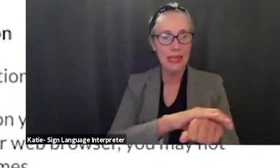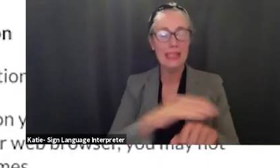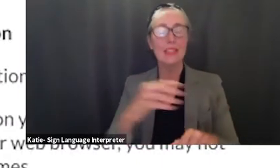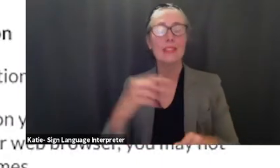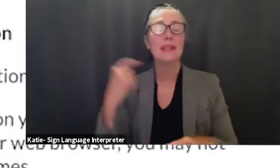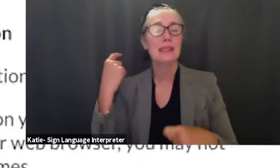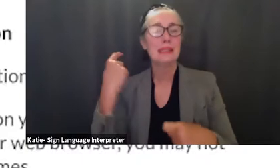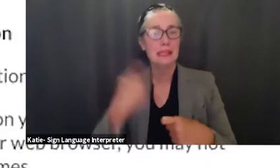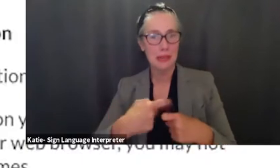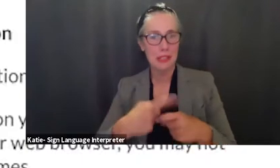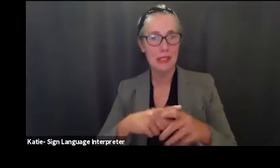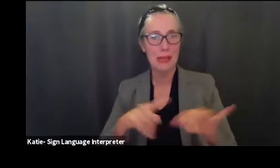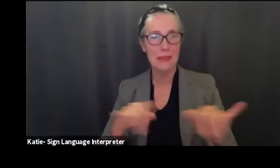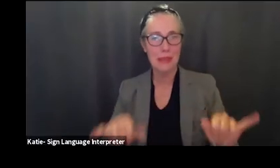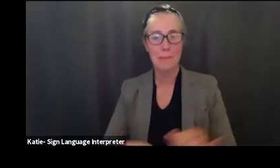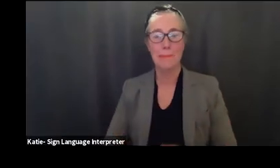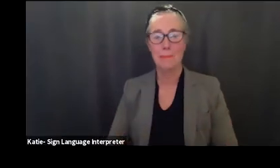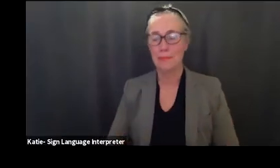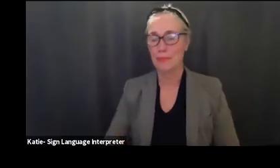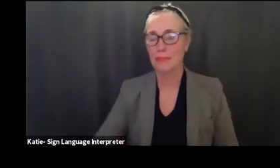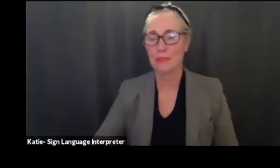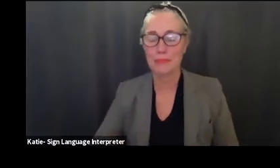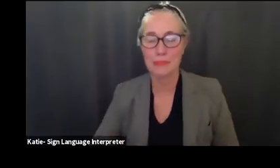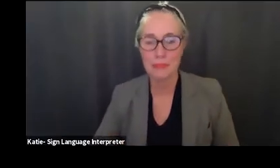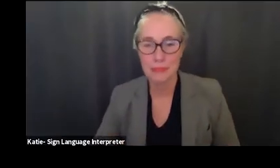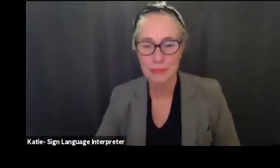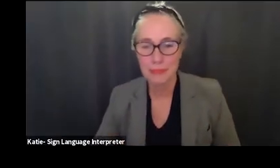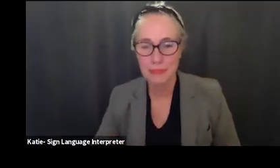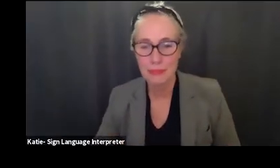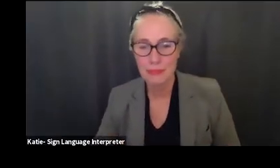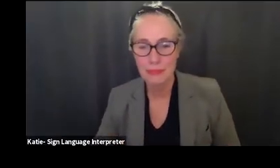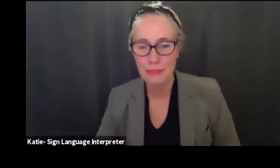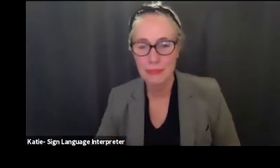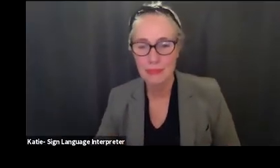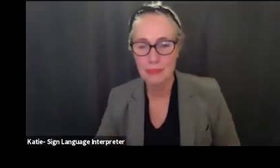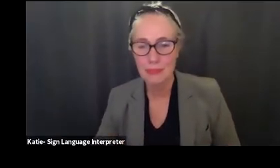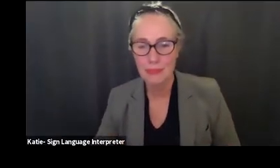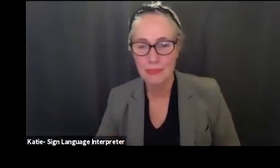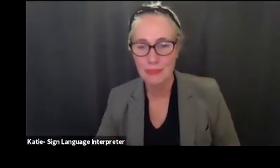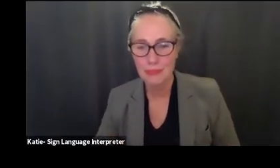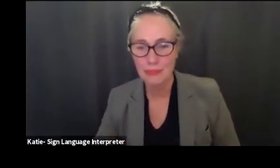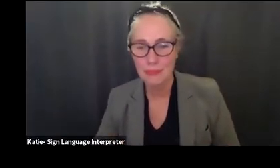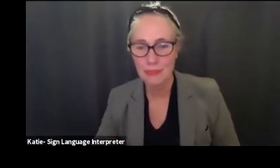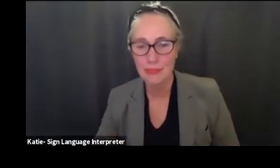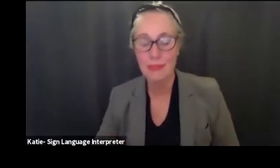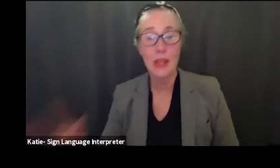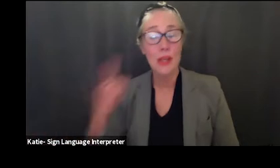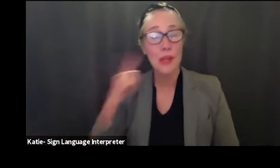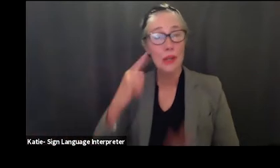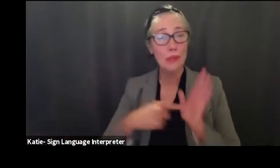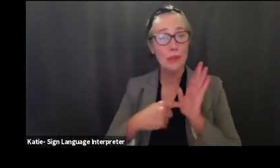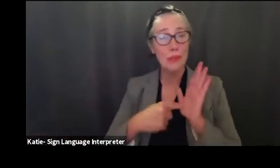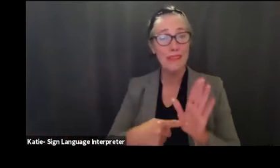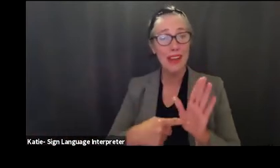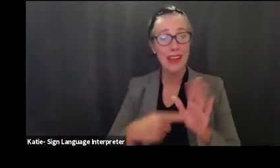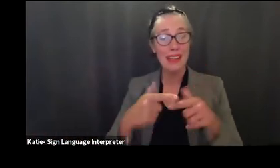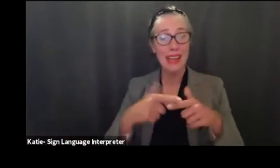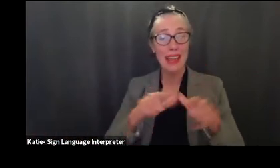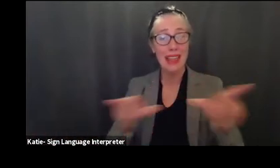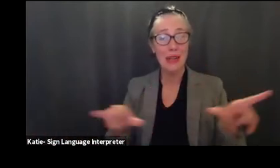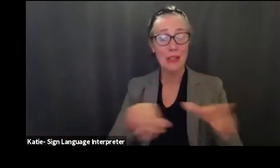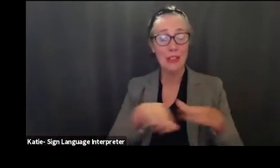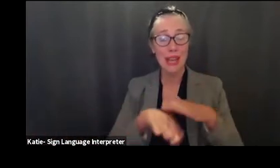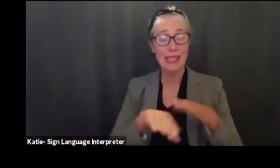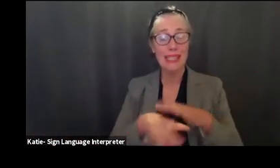in order to provide language access we will be providing